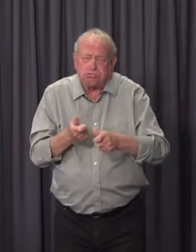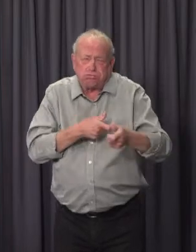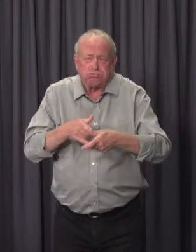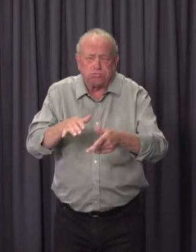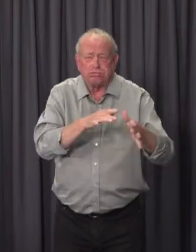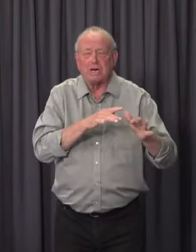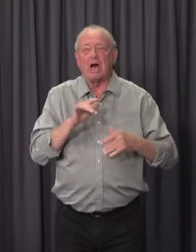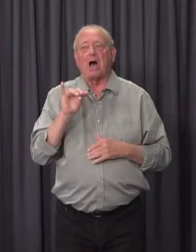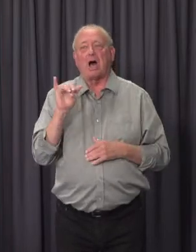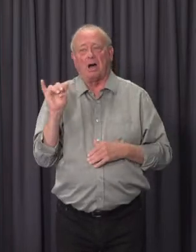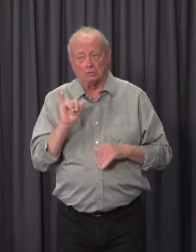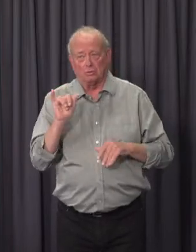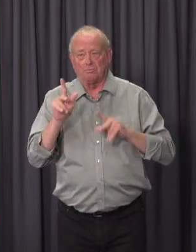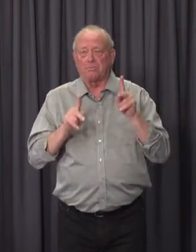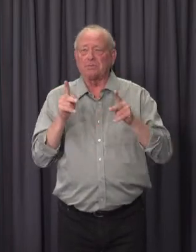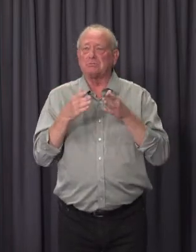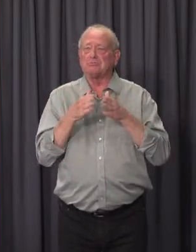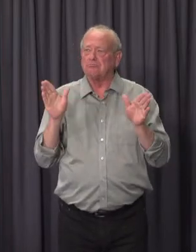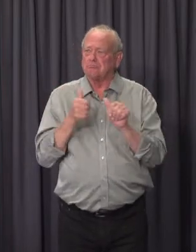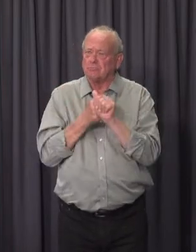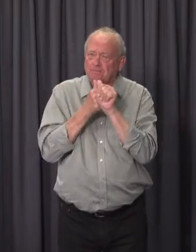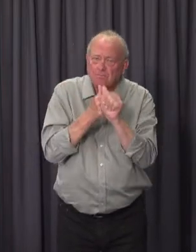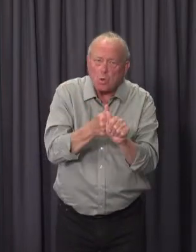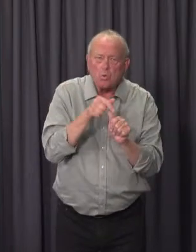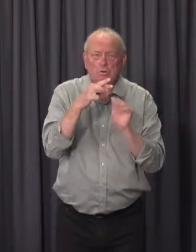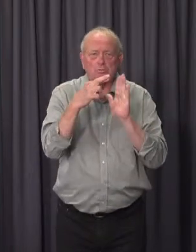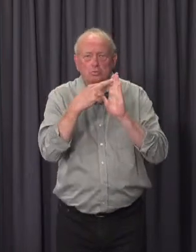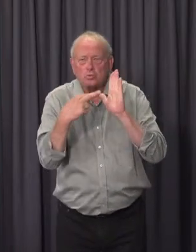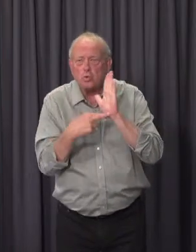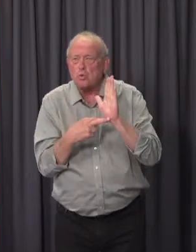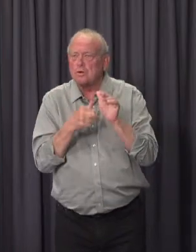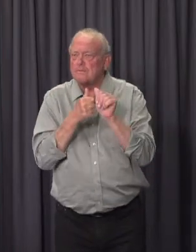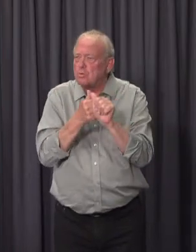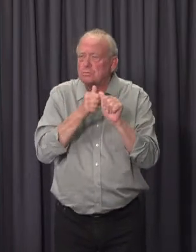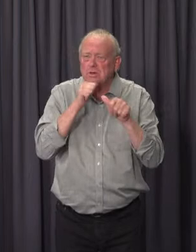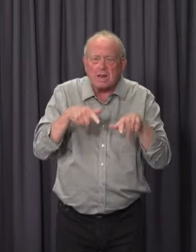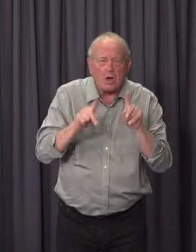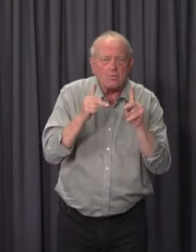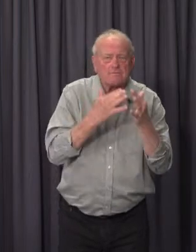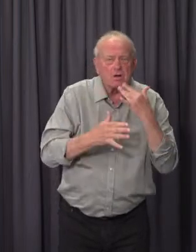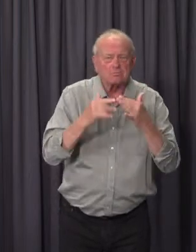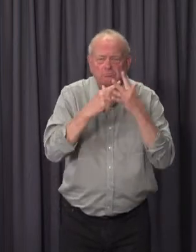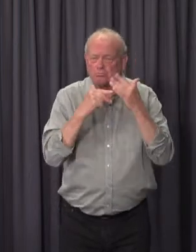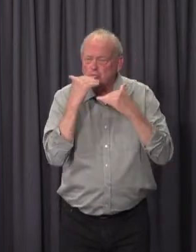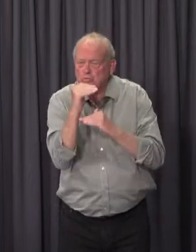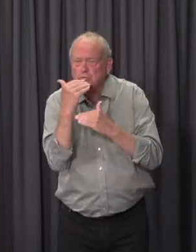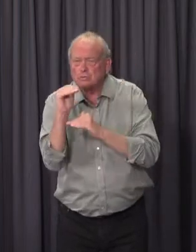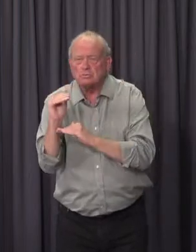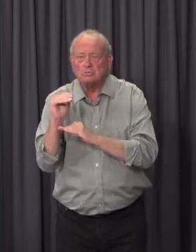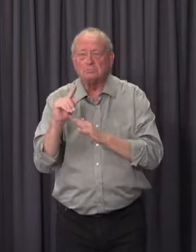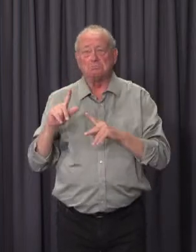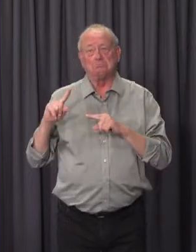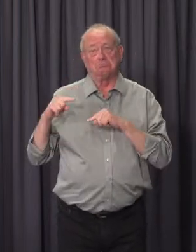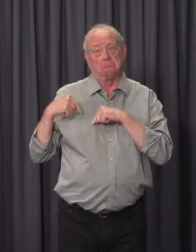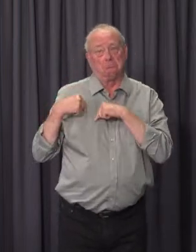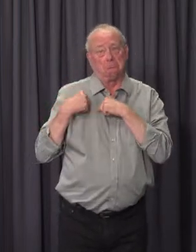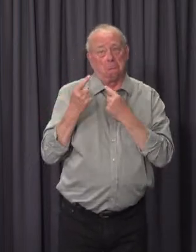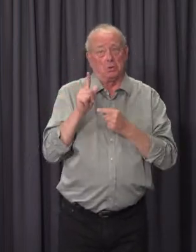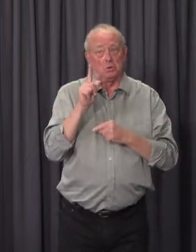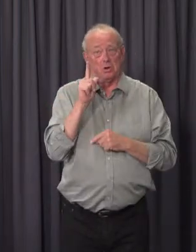and guidelines. In the past 24 hours, some communities have announced re-entry plans, while others are preparing for